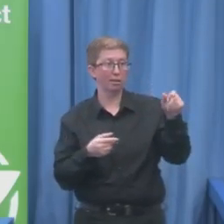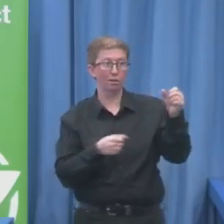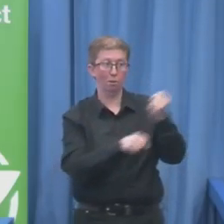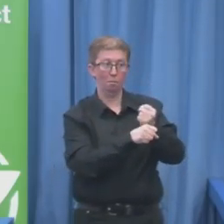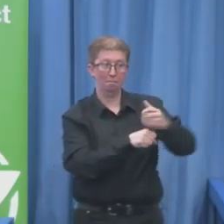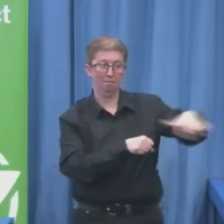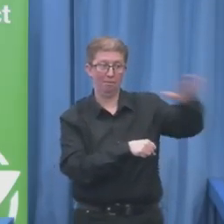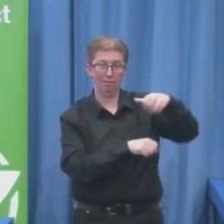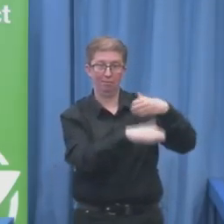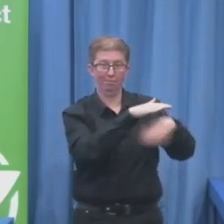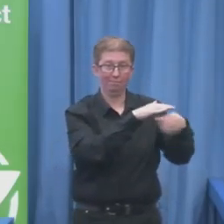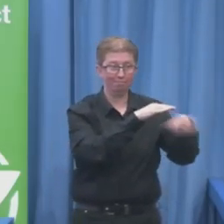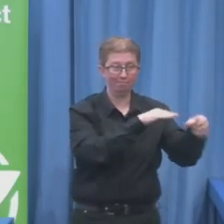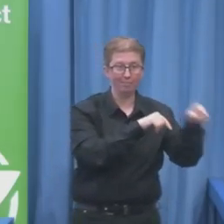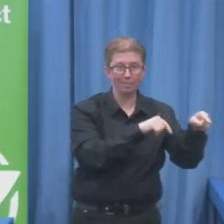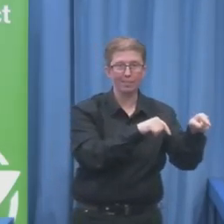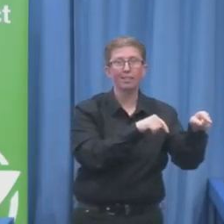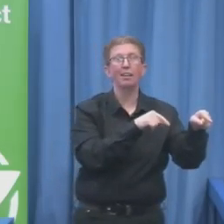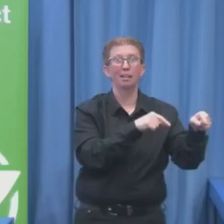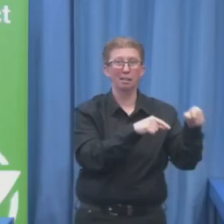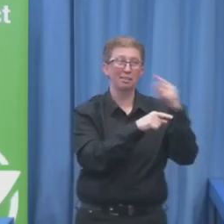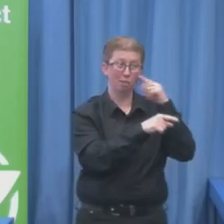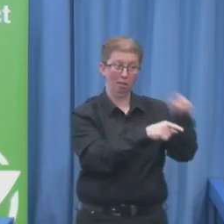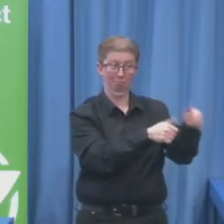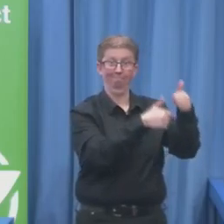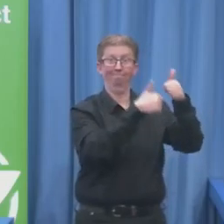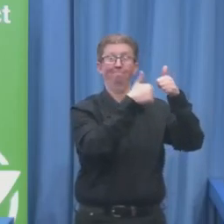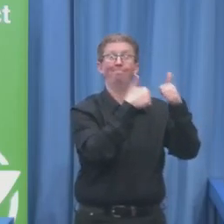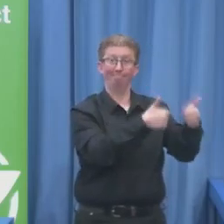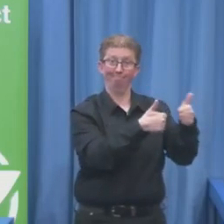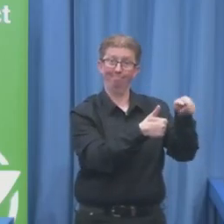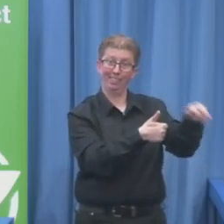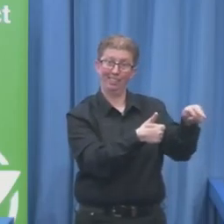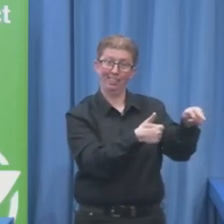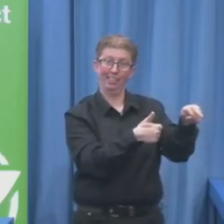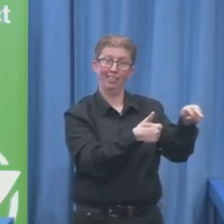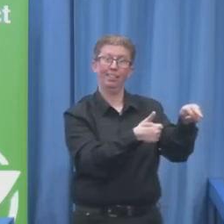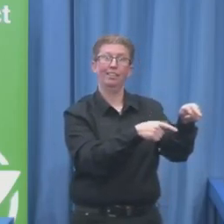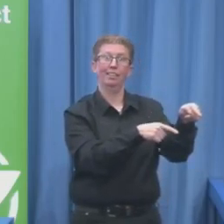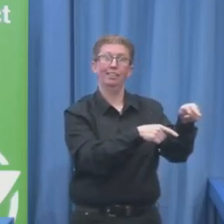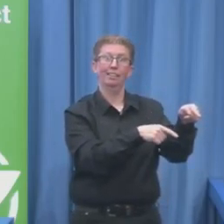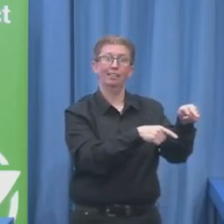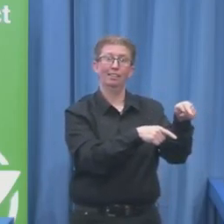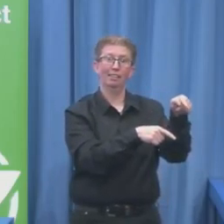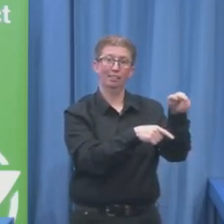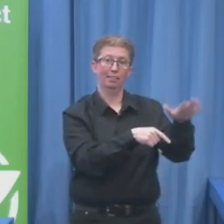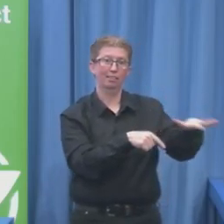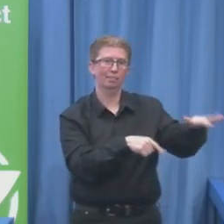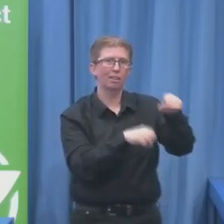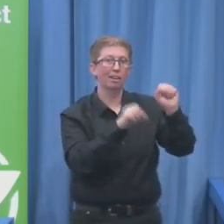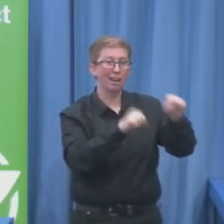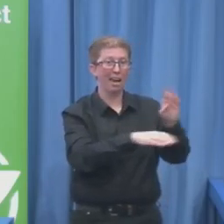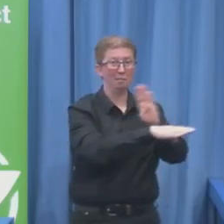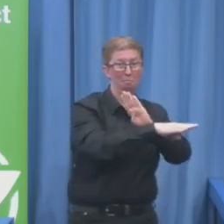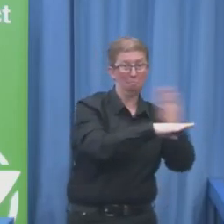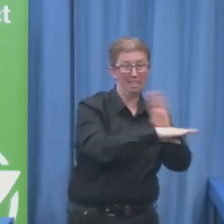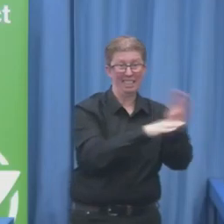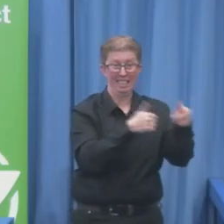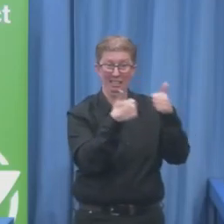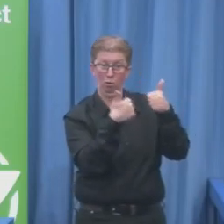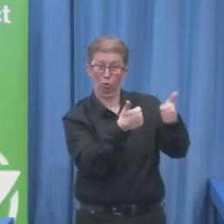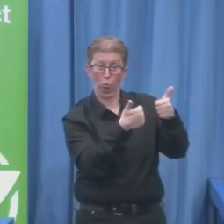thing. You need to really find a business opportunity. And the second one is that the business opportunity serves the